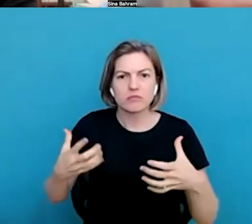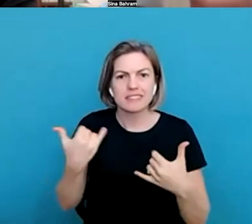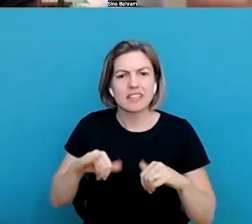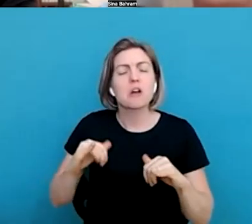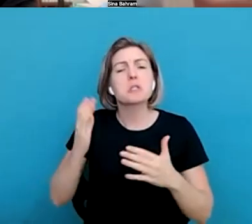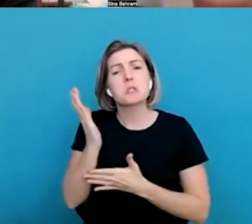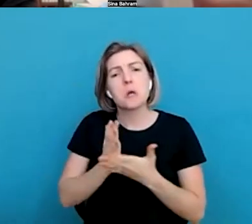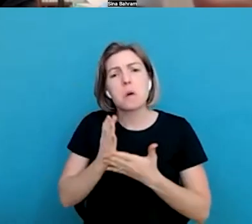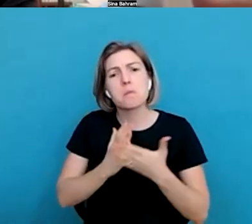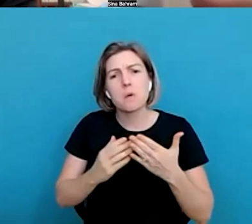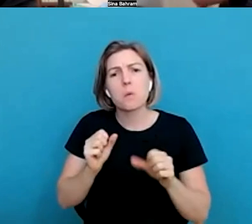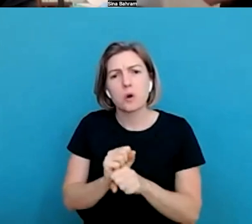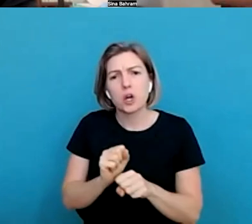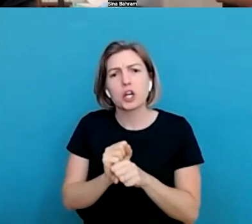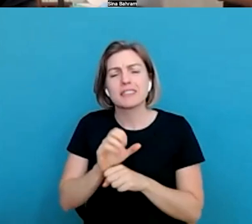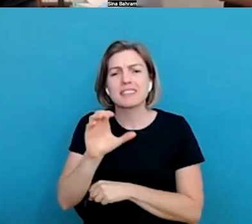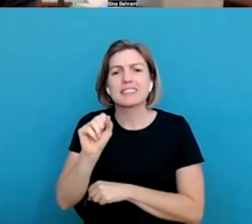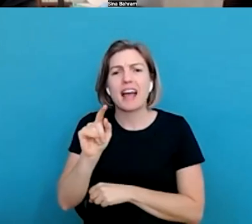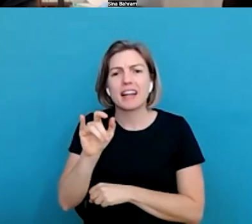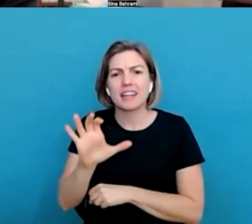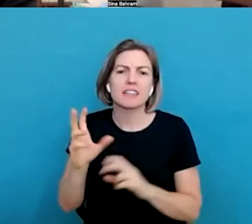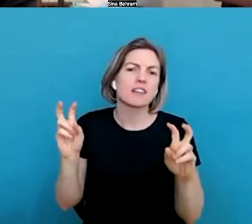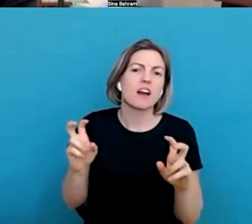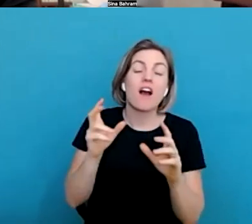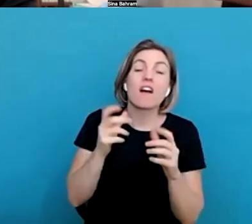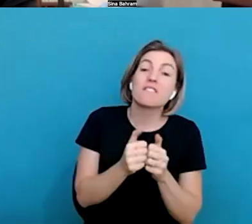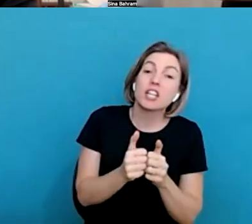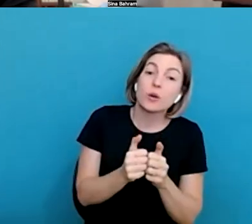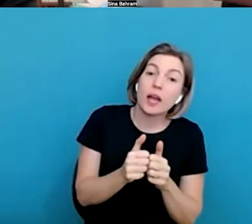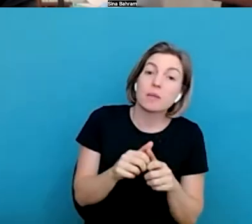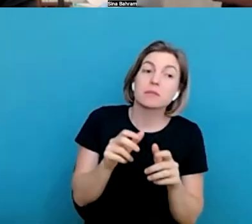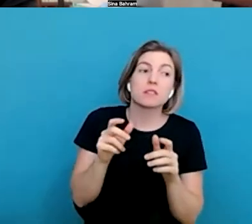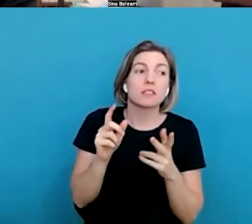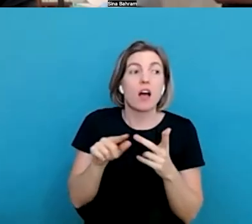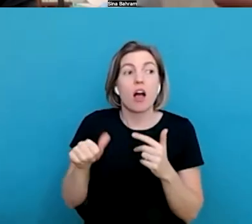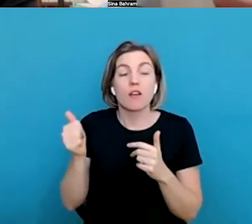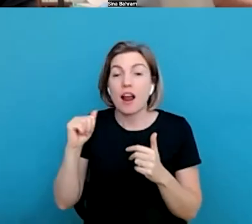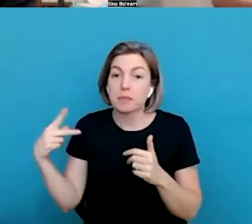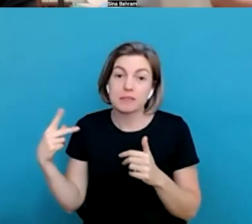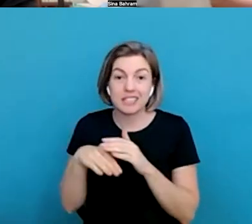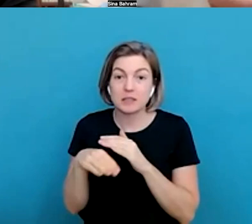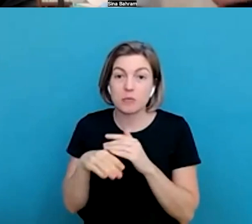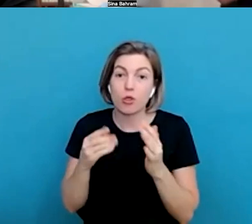being done statically in this way. Video games and other applications have been made accessible through different